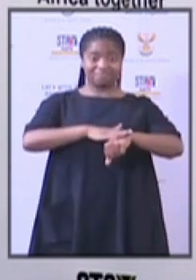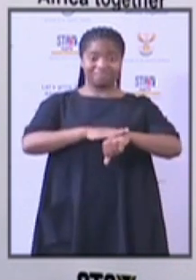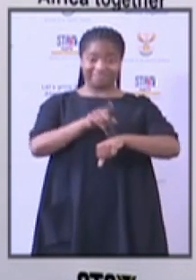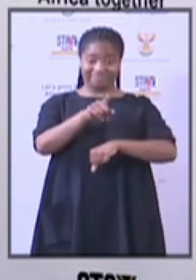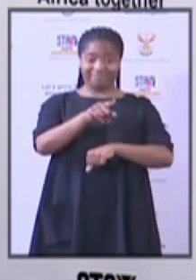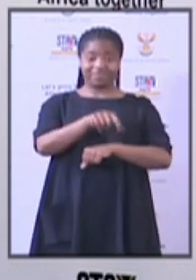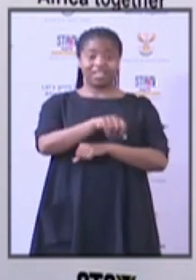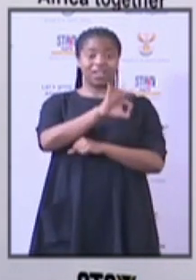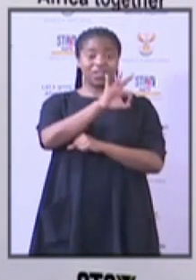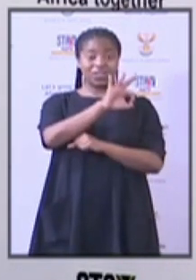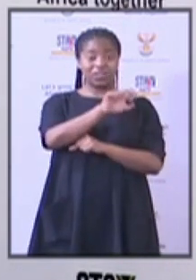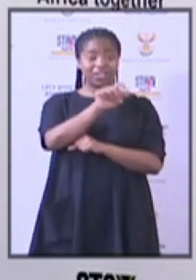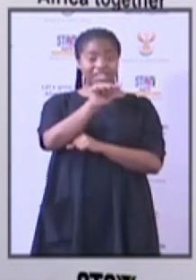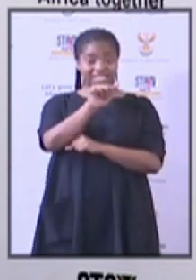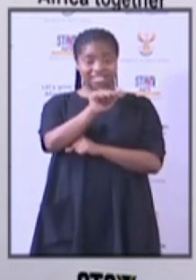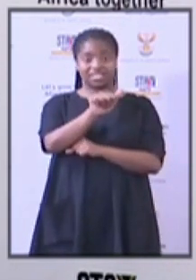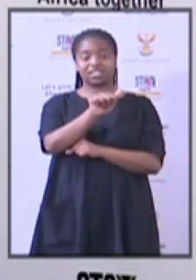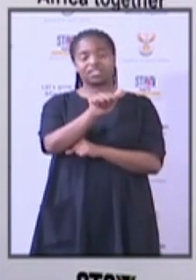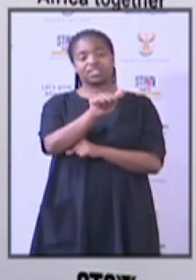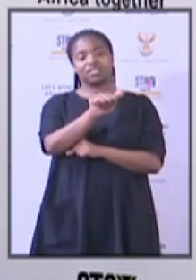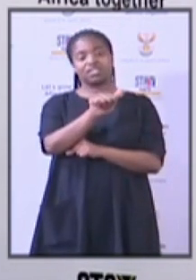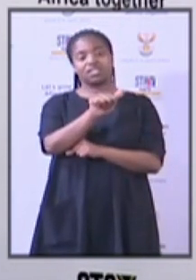were